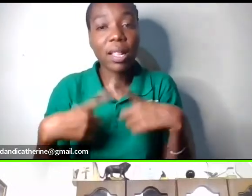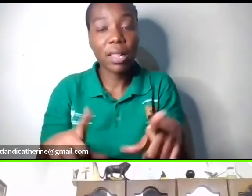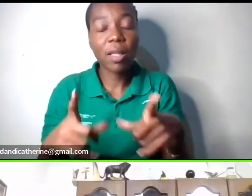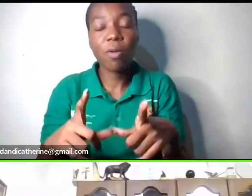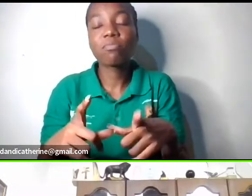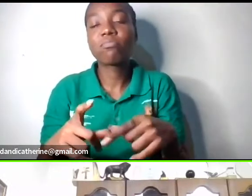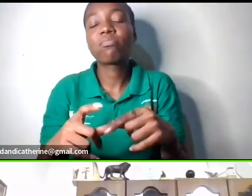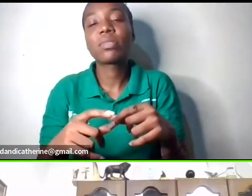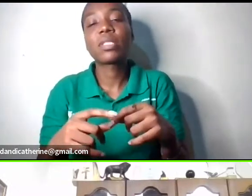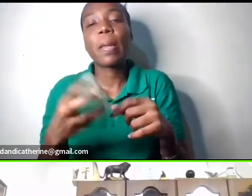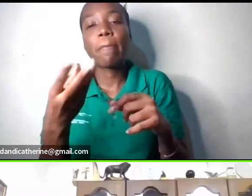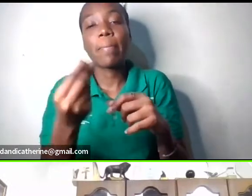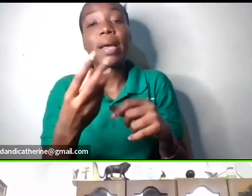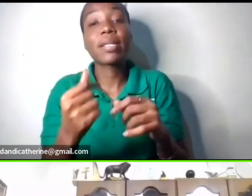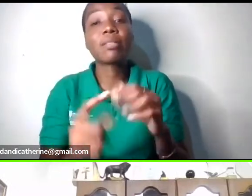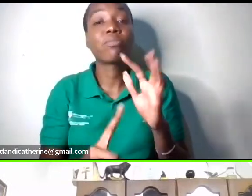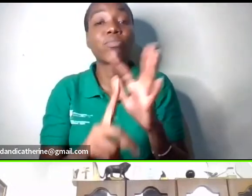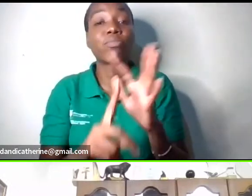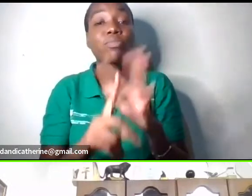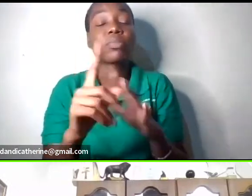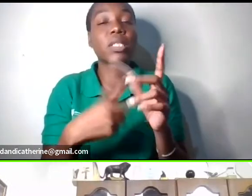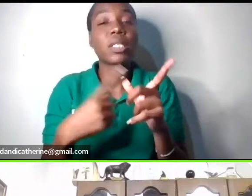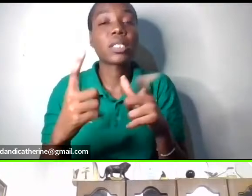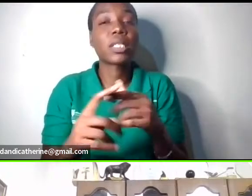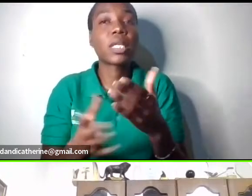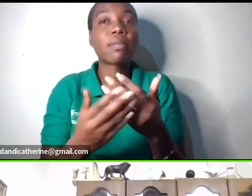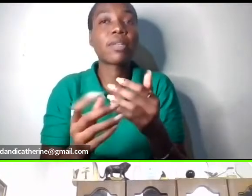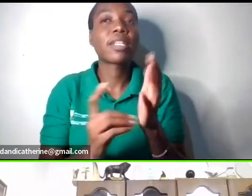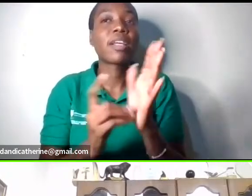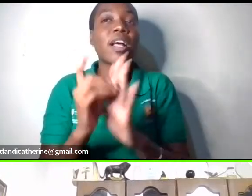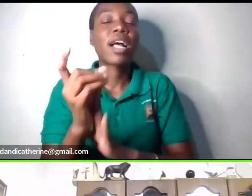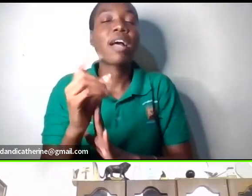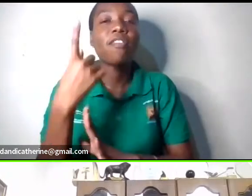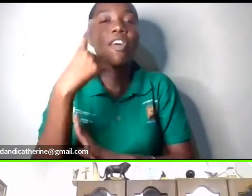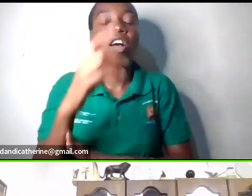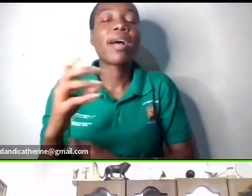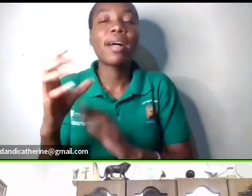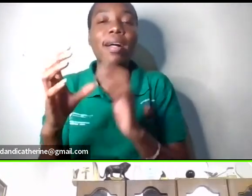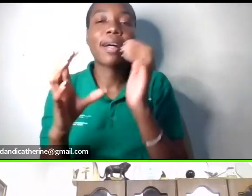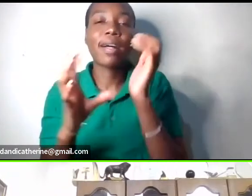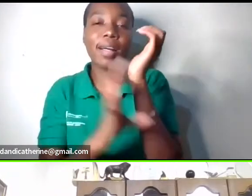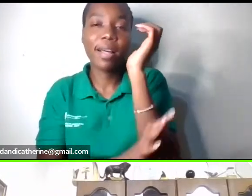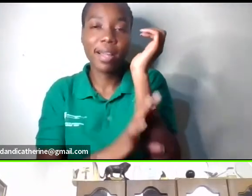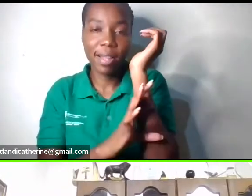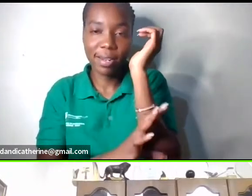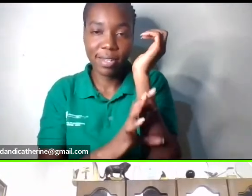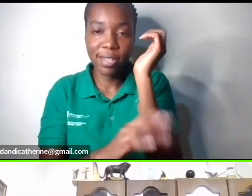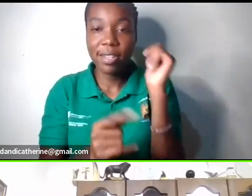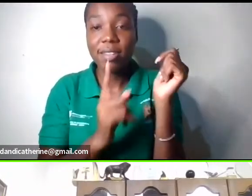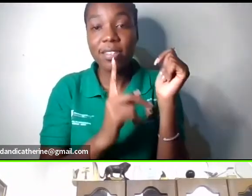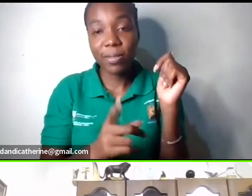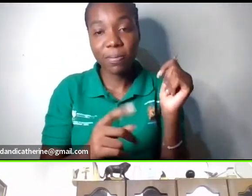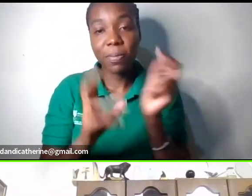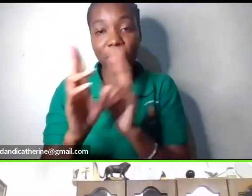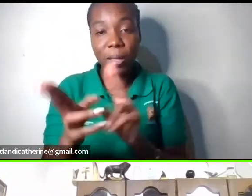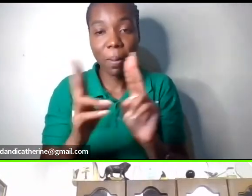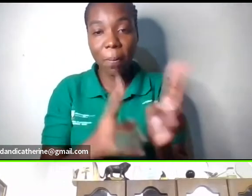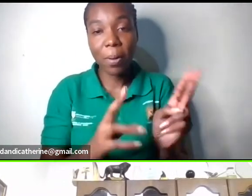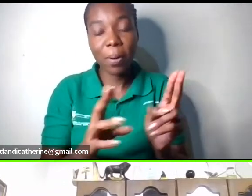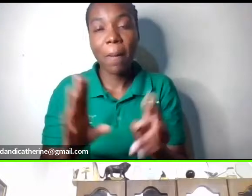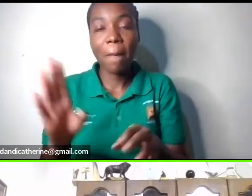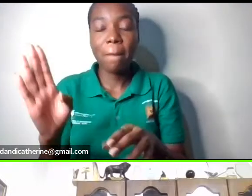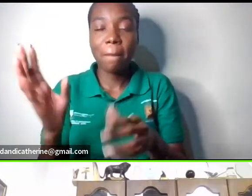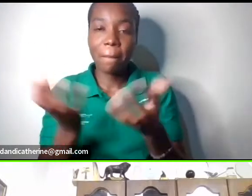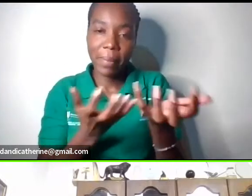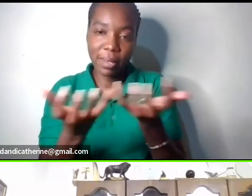in and help in the development of a country. So it is not the normal business per